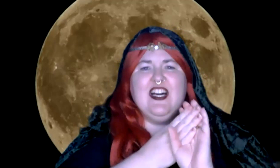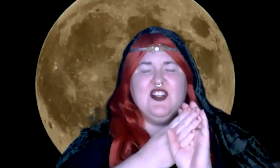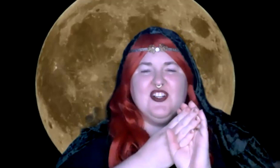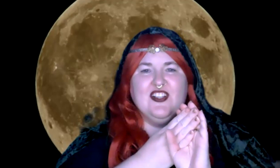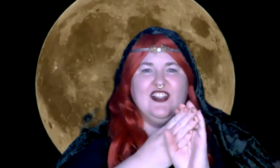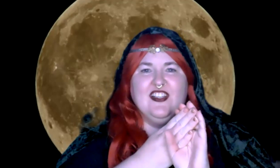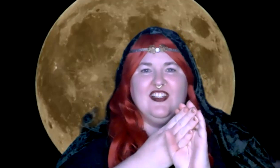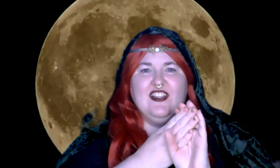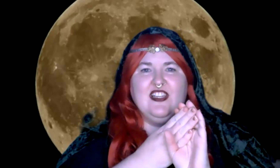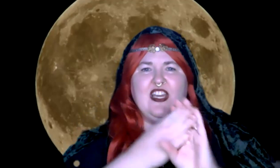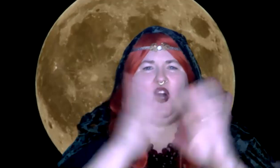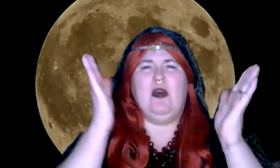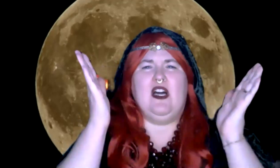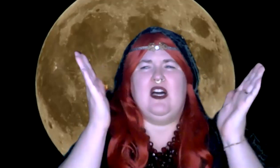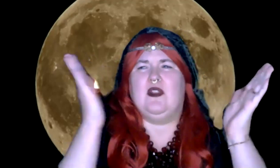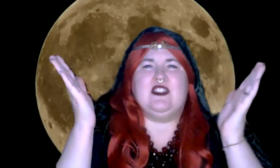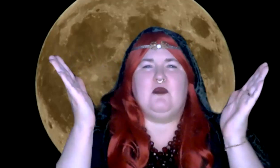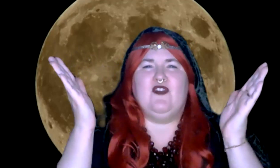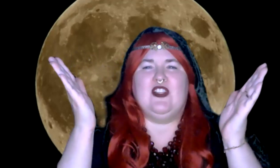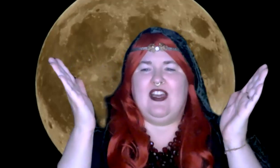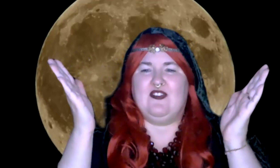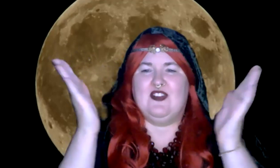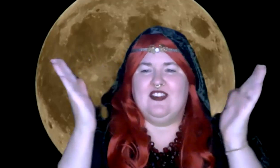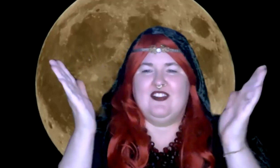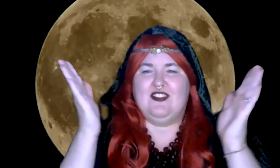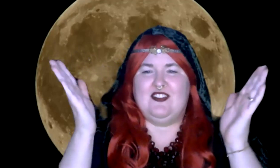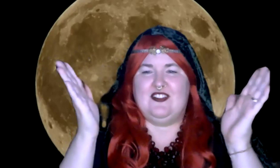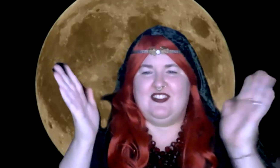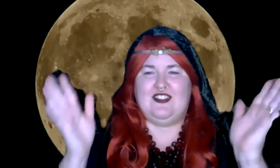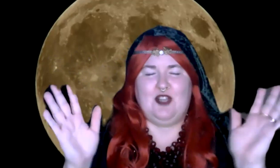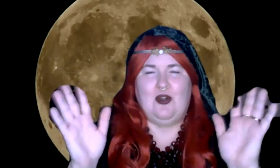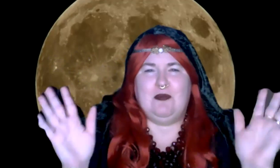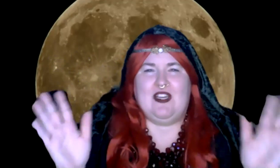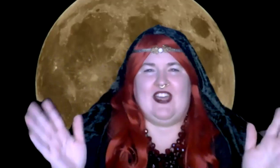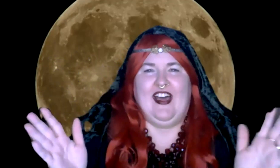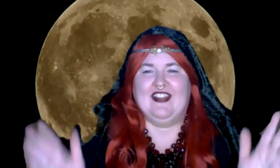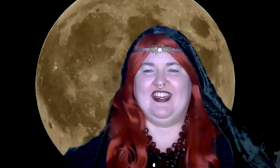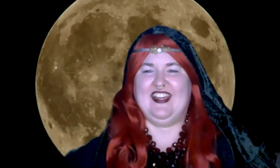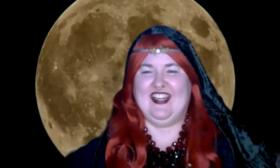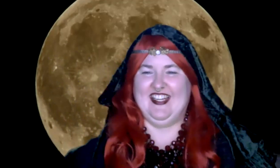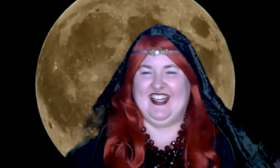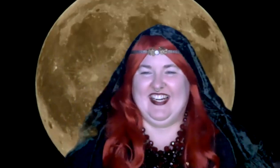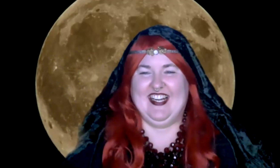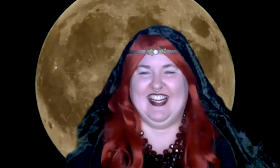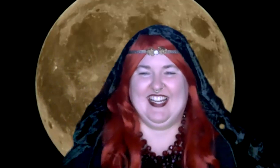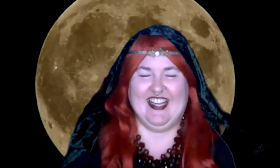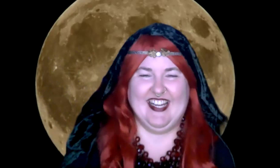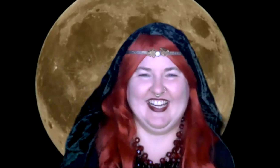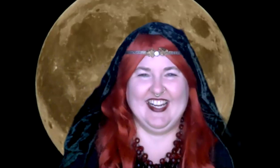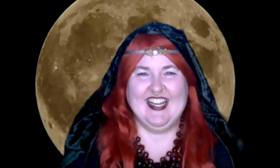and cuddle. Like, oh my God, that's the perfect life. Totally be a cat. Like,